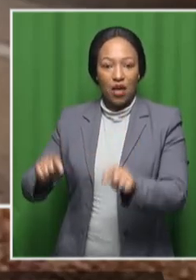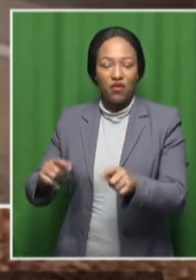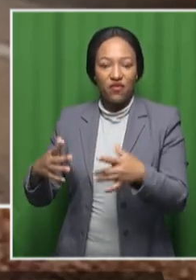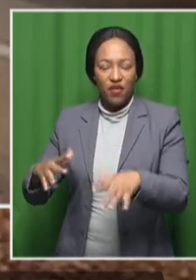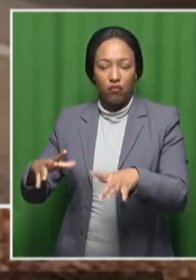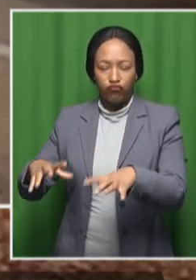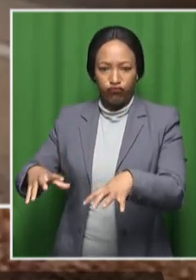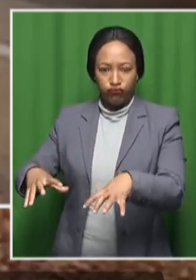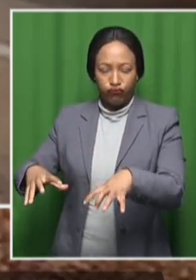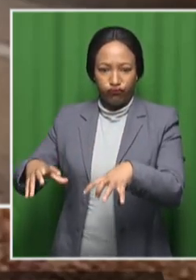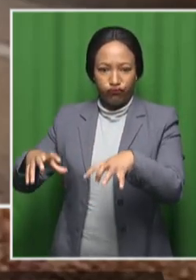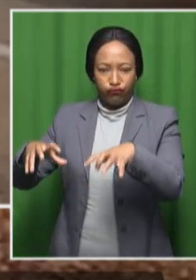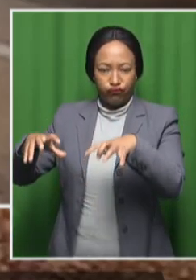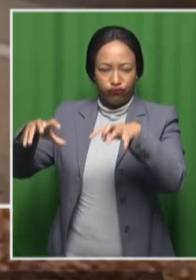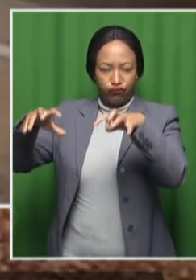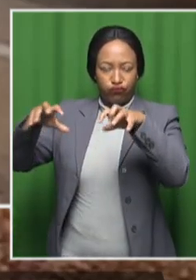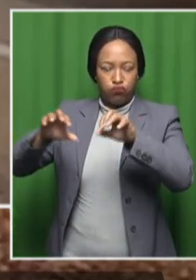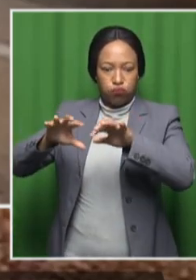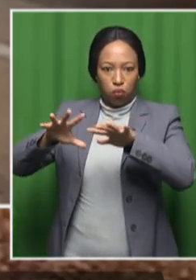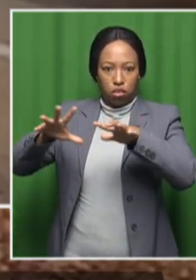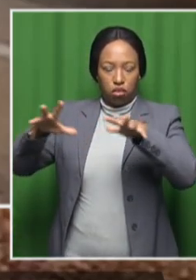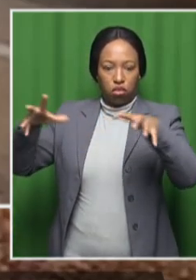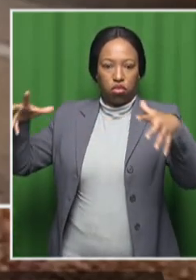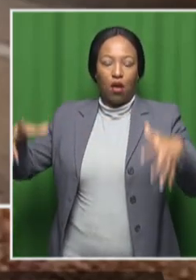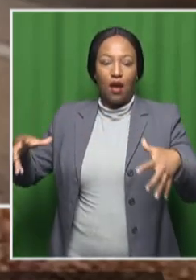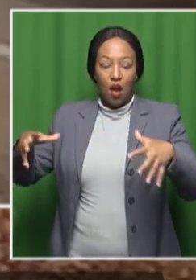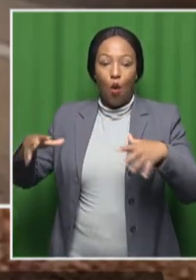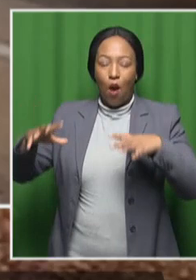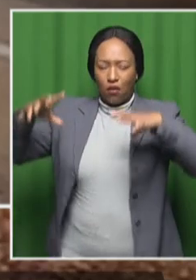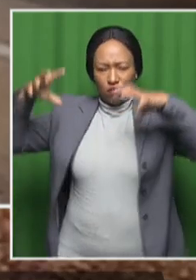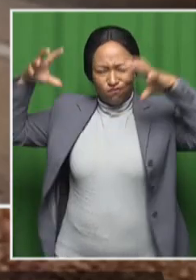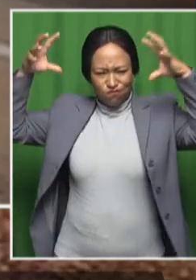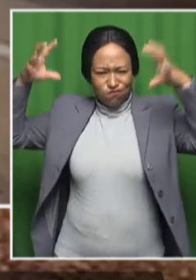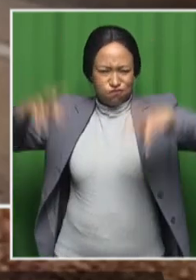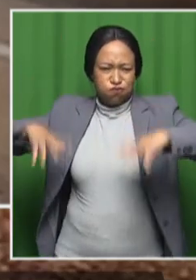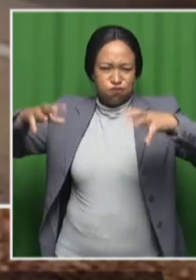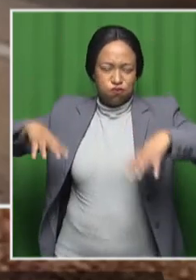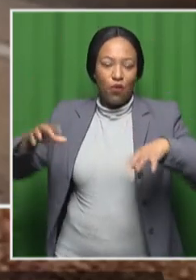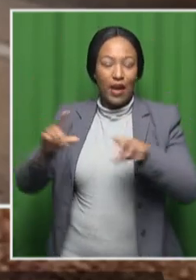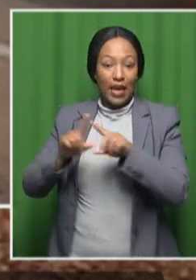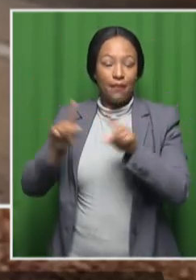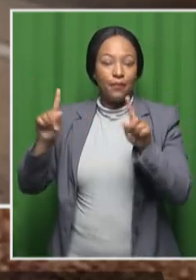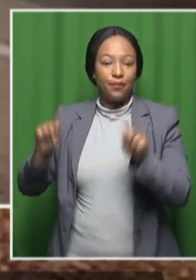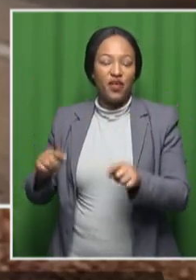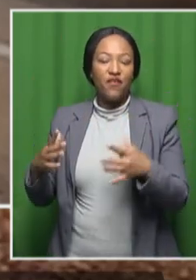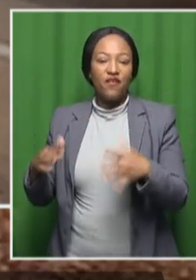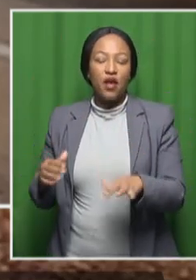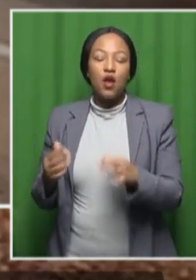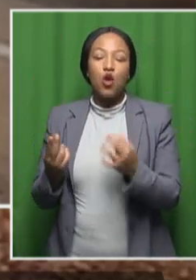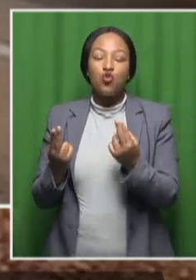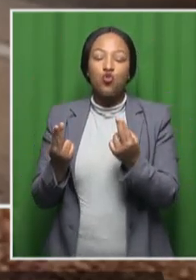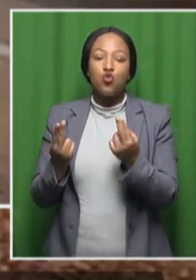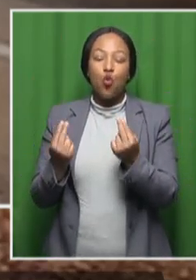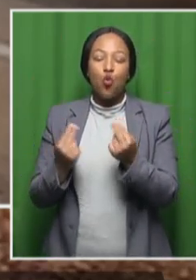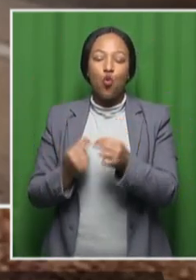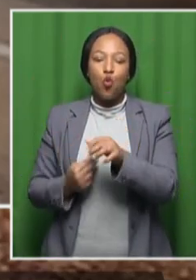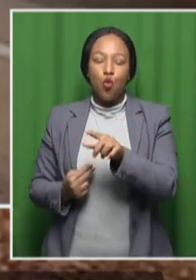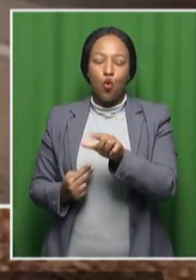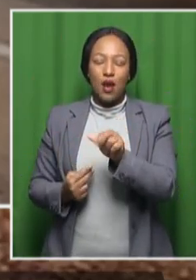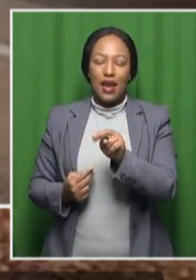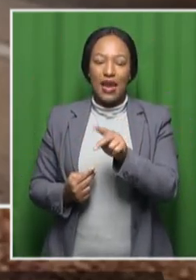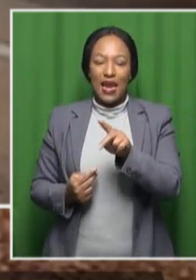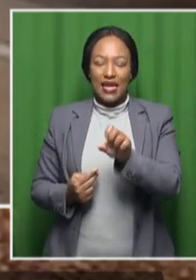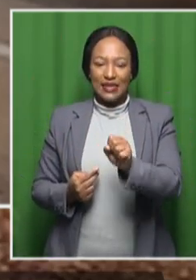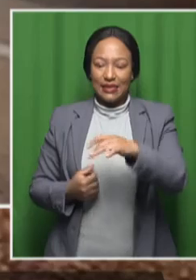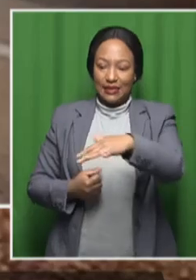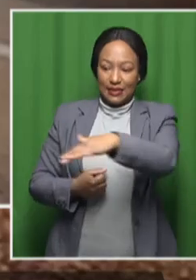some cases overflowing. That's how much rain there's been. This is also what we saw at Newlands yesterday, coming off the mountain down across